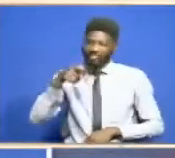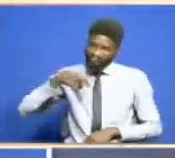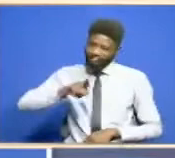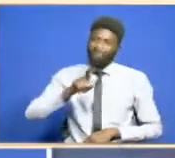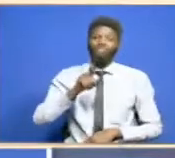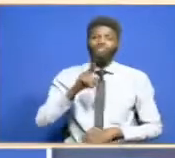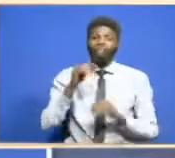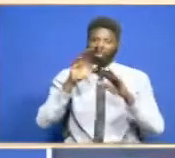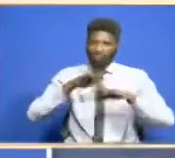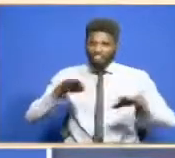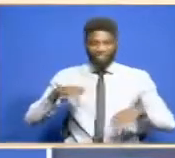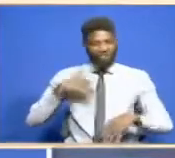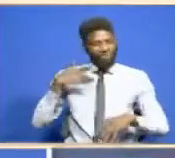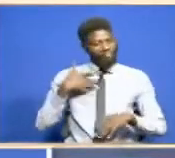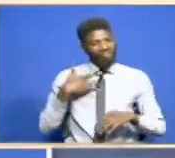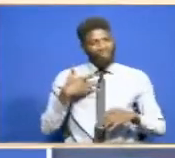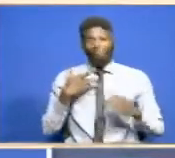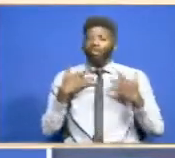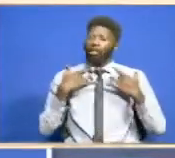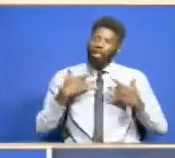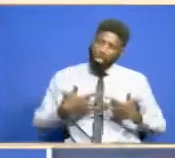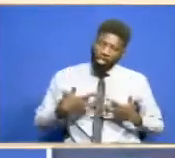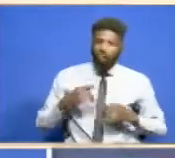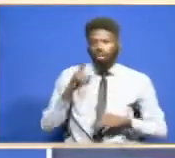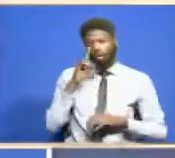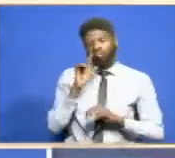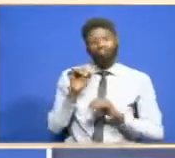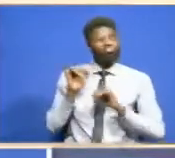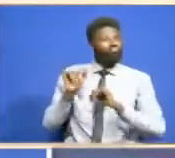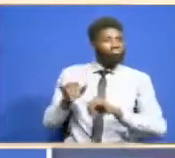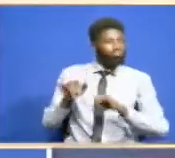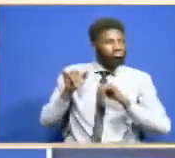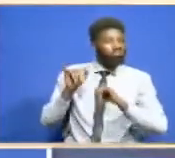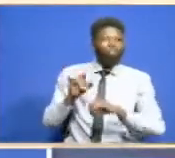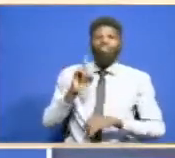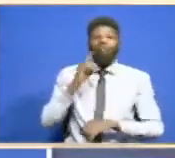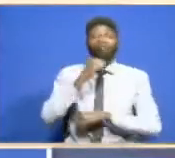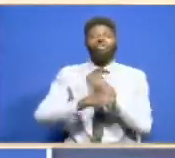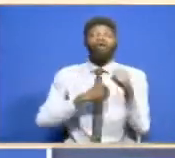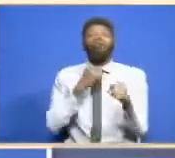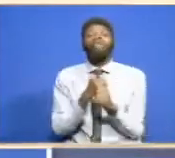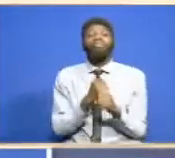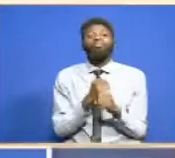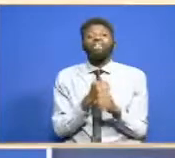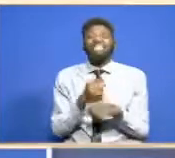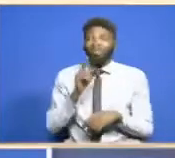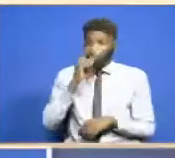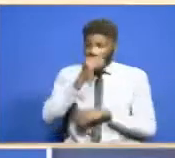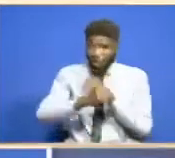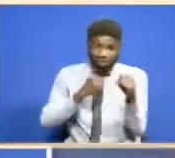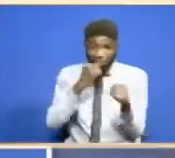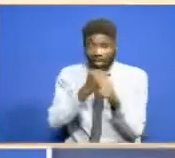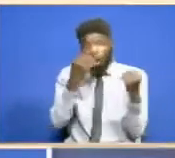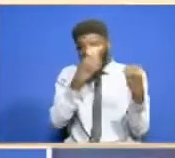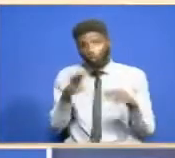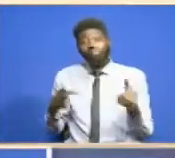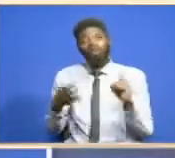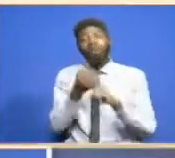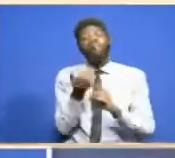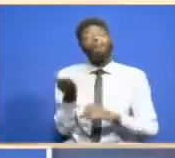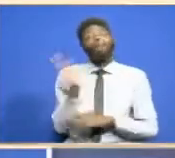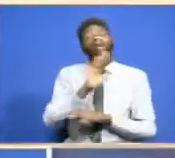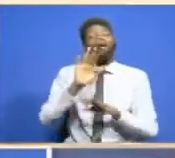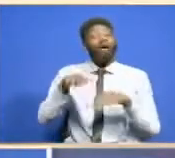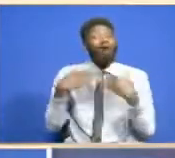there who have been at home for 1 year are going to recover their 1 year? What strategies? Because if you don't